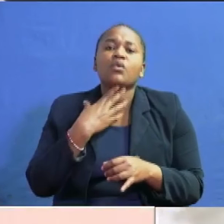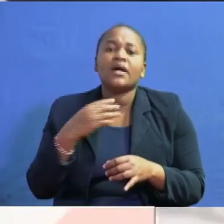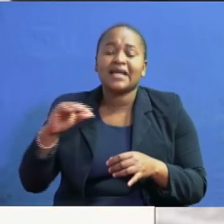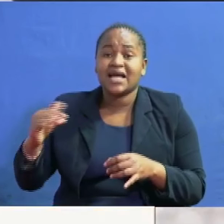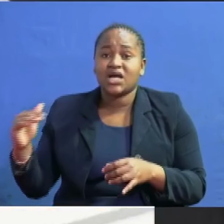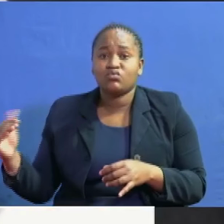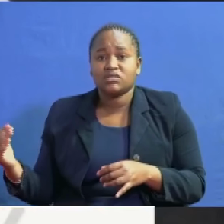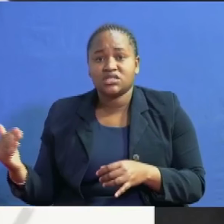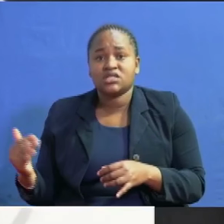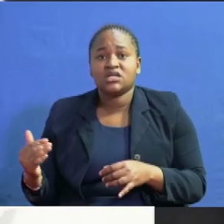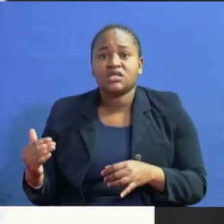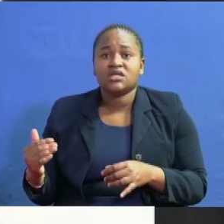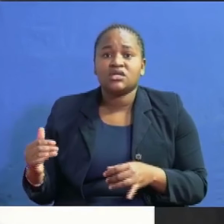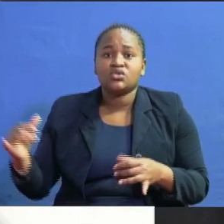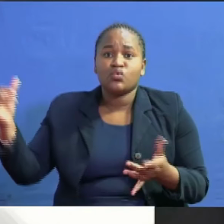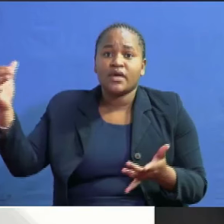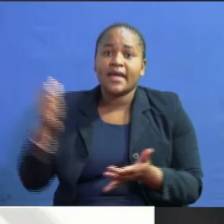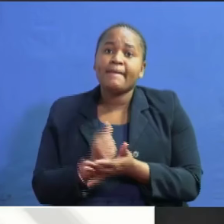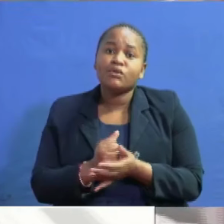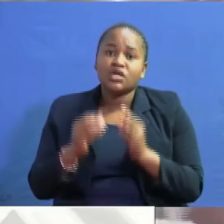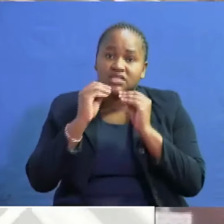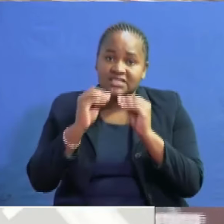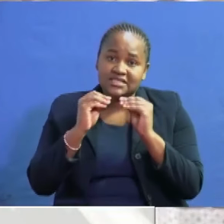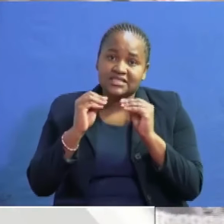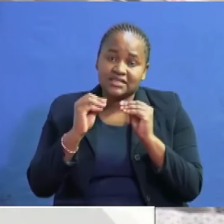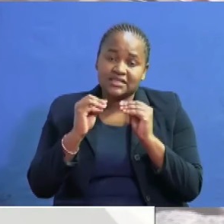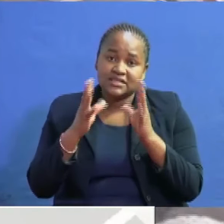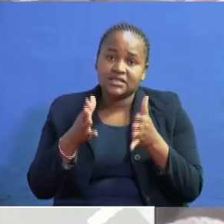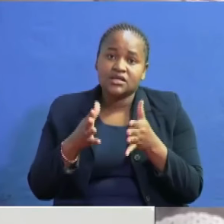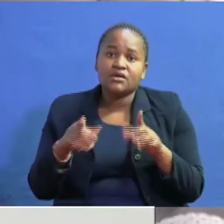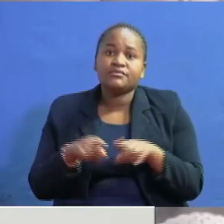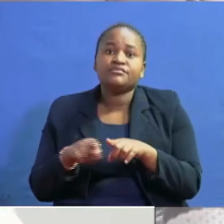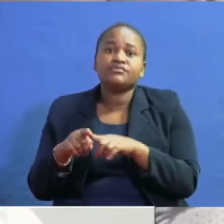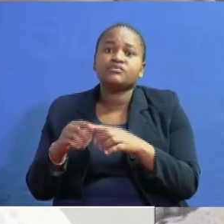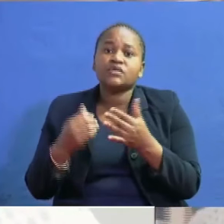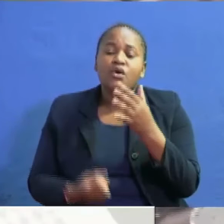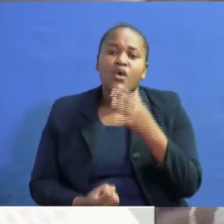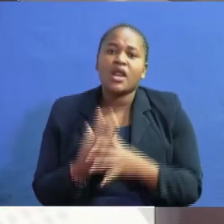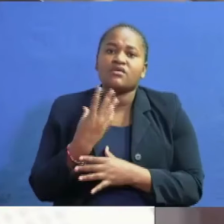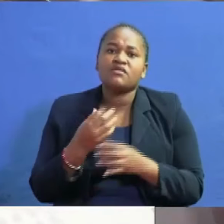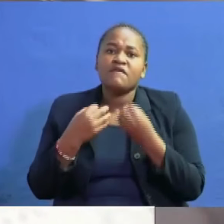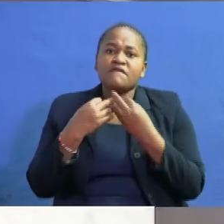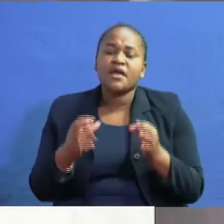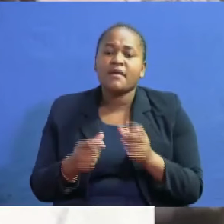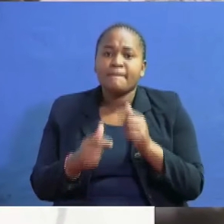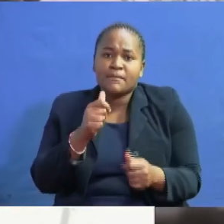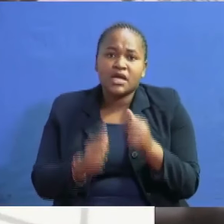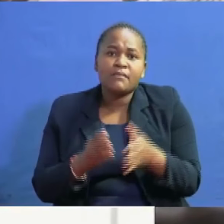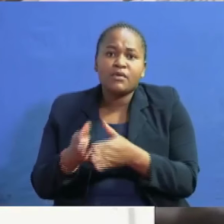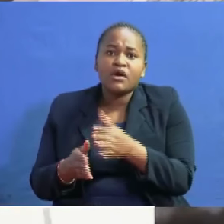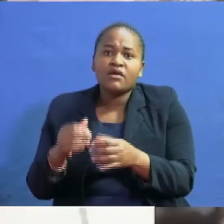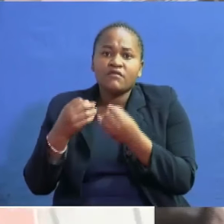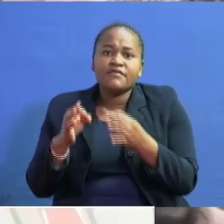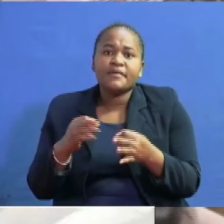county waandike walimu kazi. Yakub, who recently launched a free milk program for all public primary schools